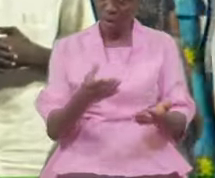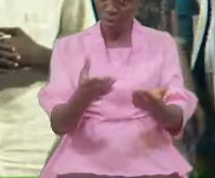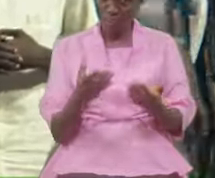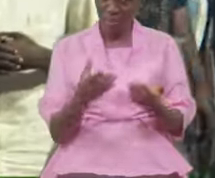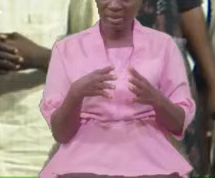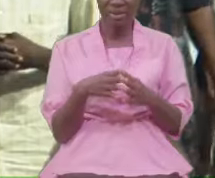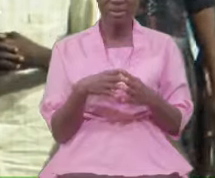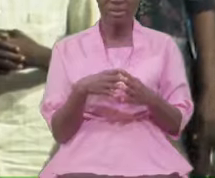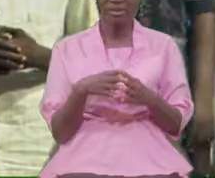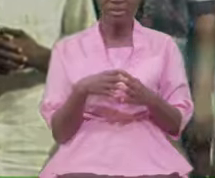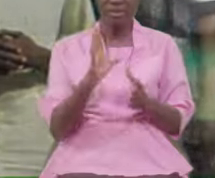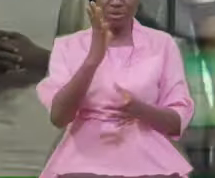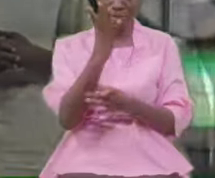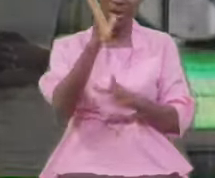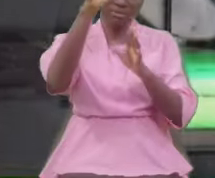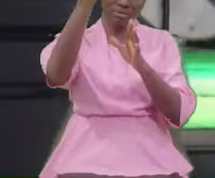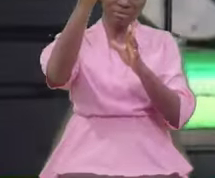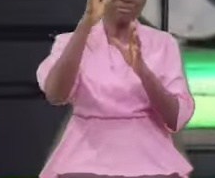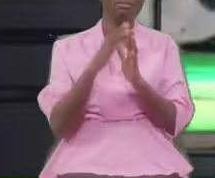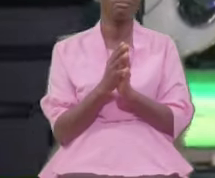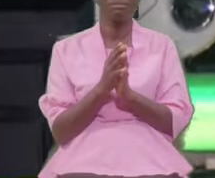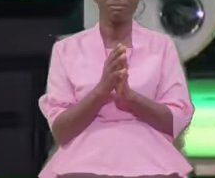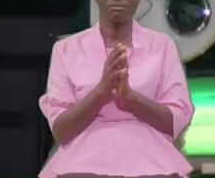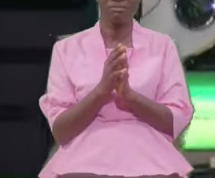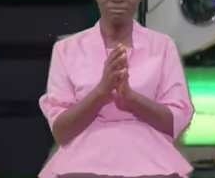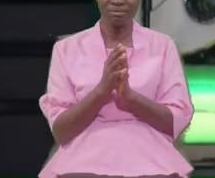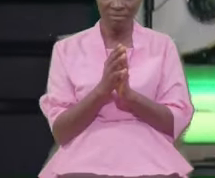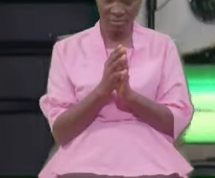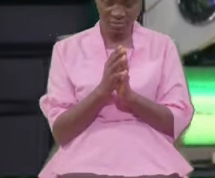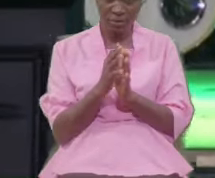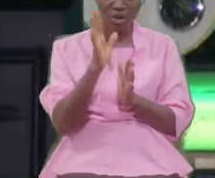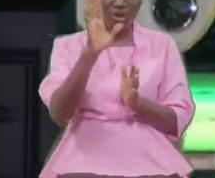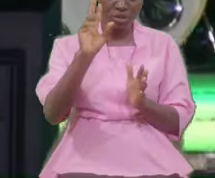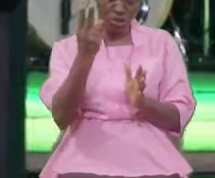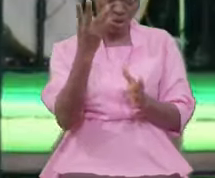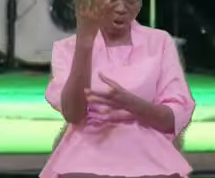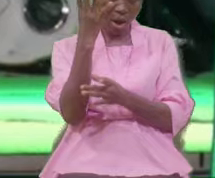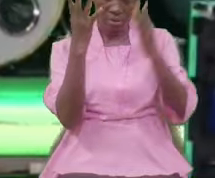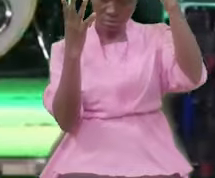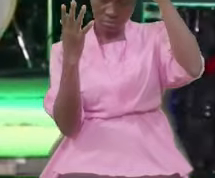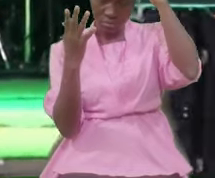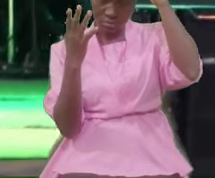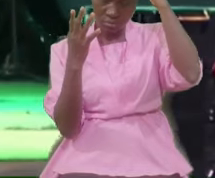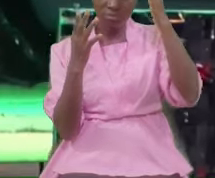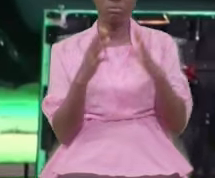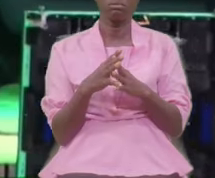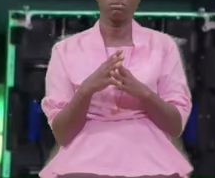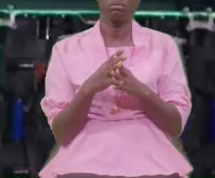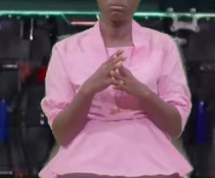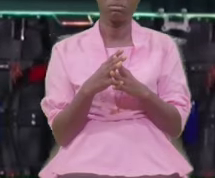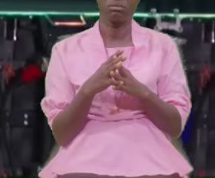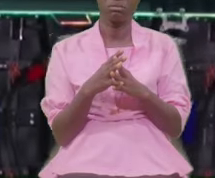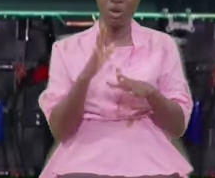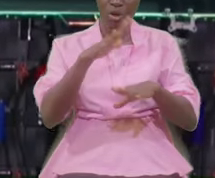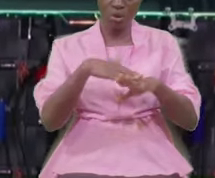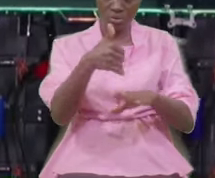ang hand kam na other hand where you have the disease of